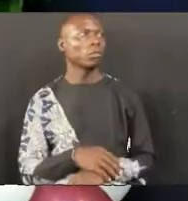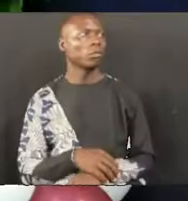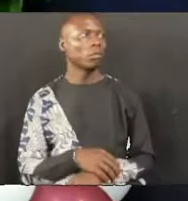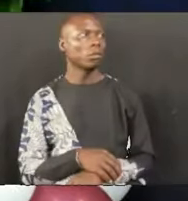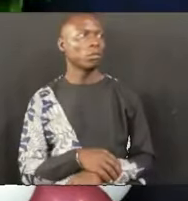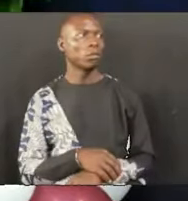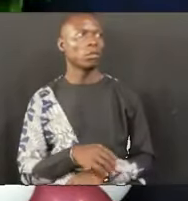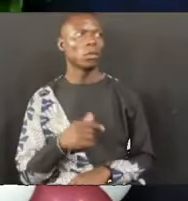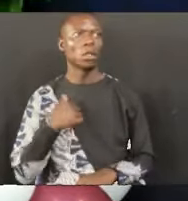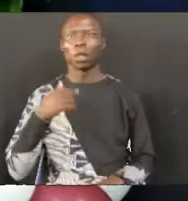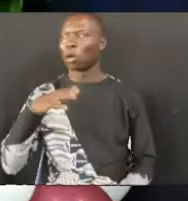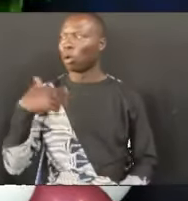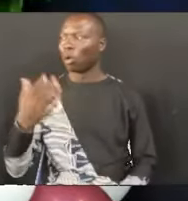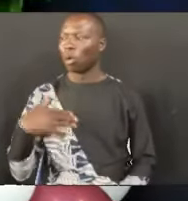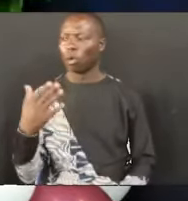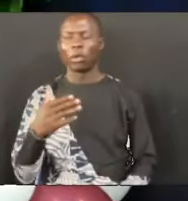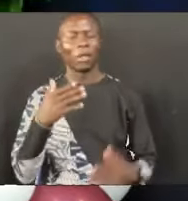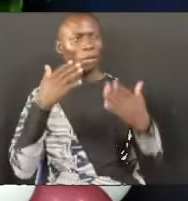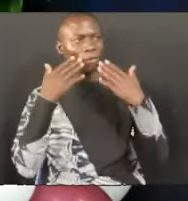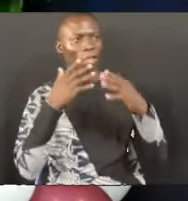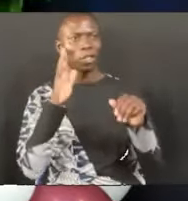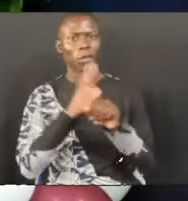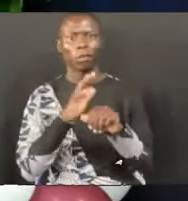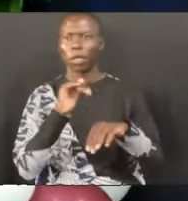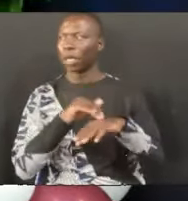I honestly felt so much at home.